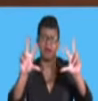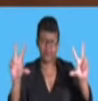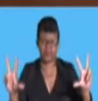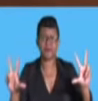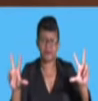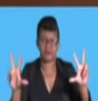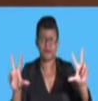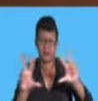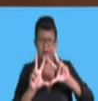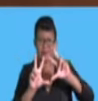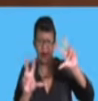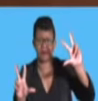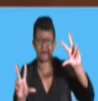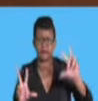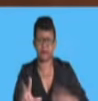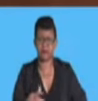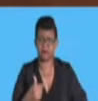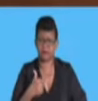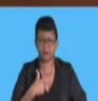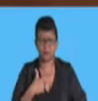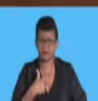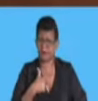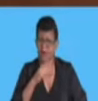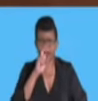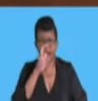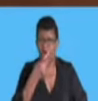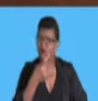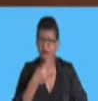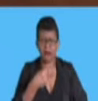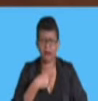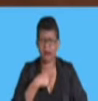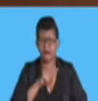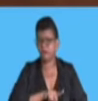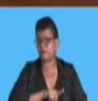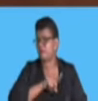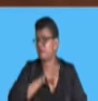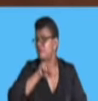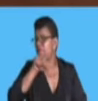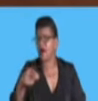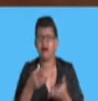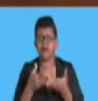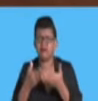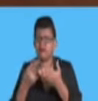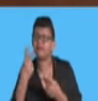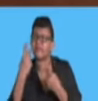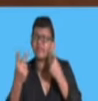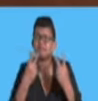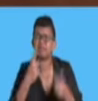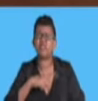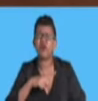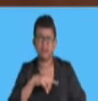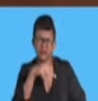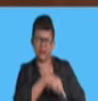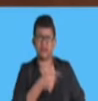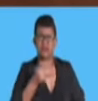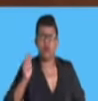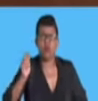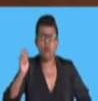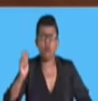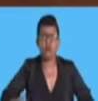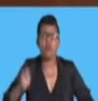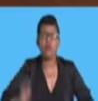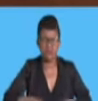I was prevented from visiting them by ongoing police and court commitments. In spite of that,